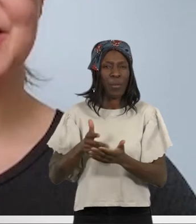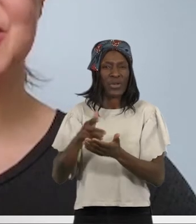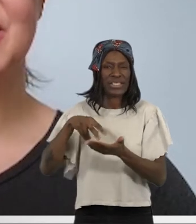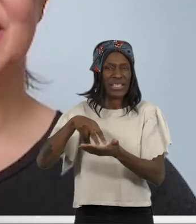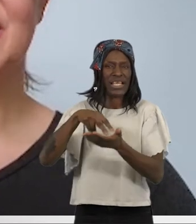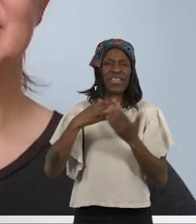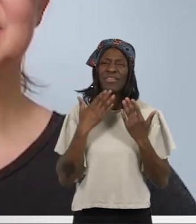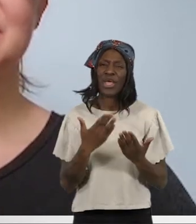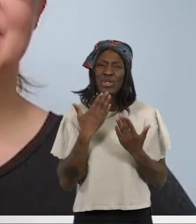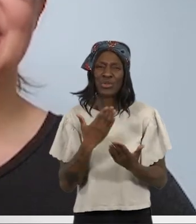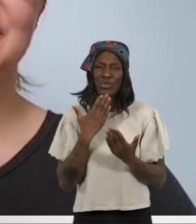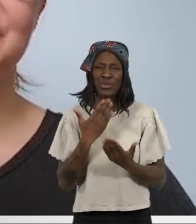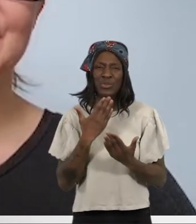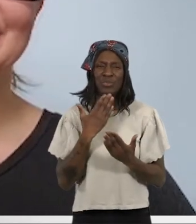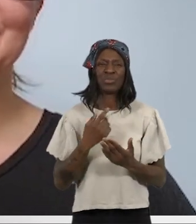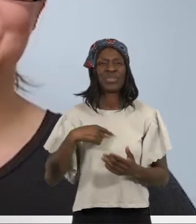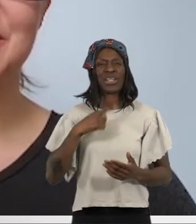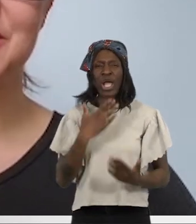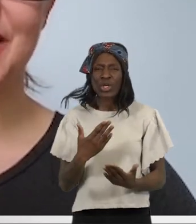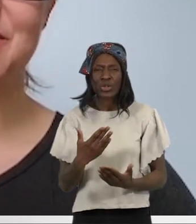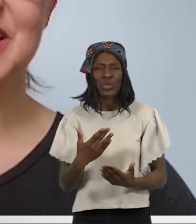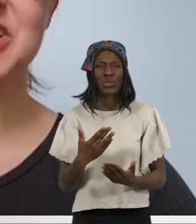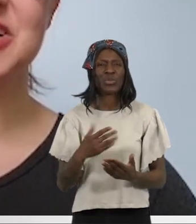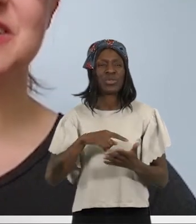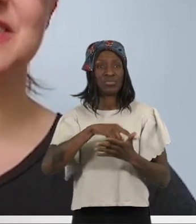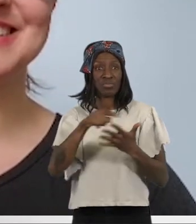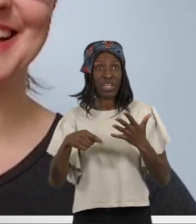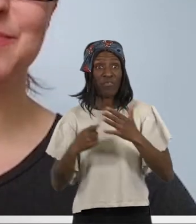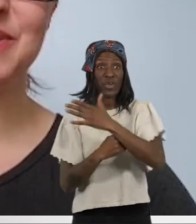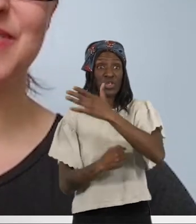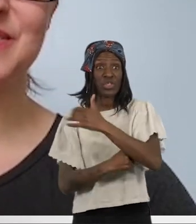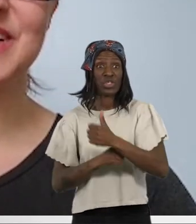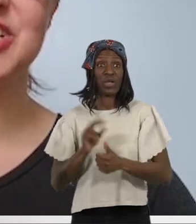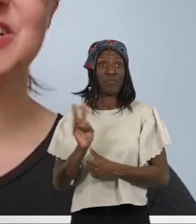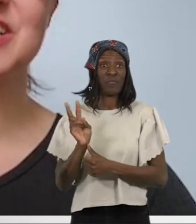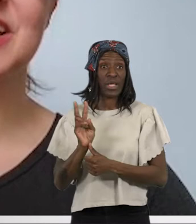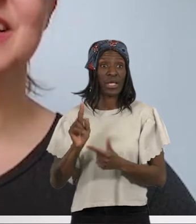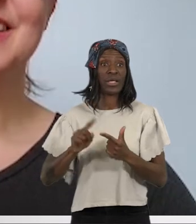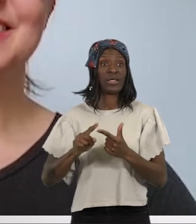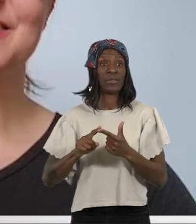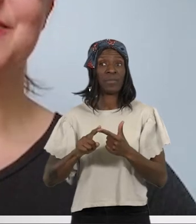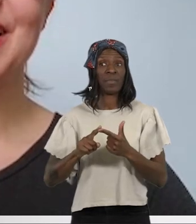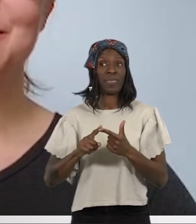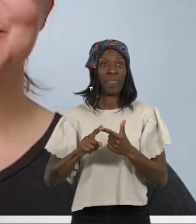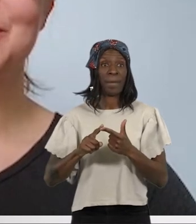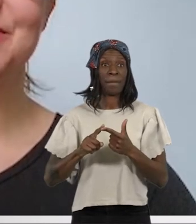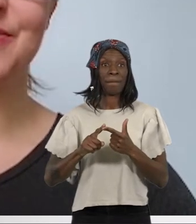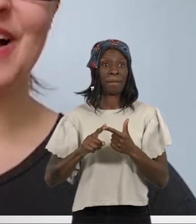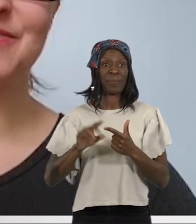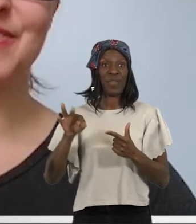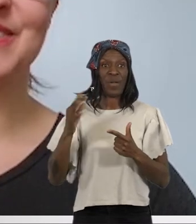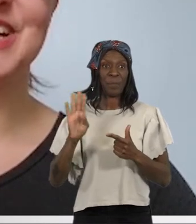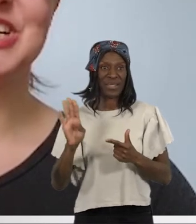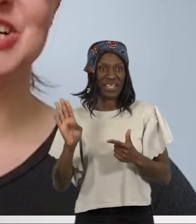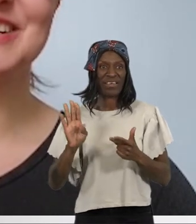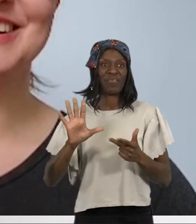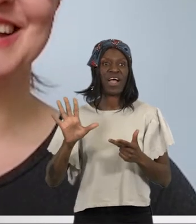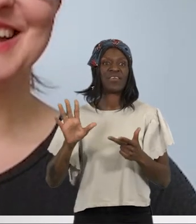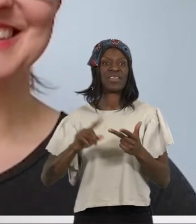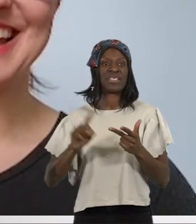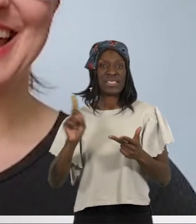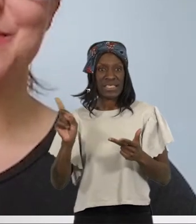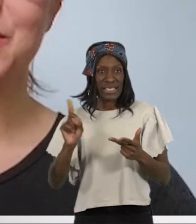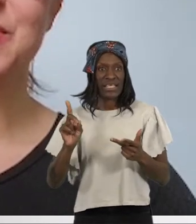so much. I'd like to thank the VLN Reach Foundation, the Dan B Foundation, the Family B5